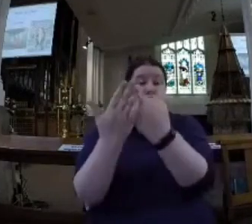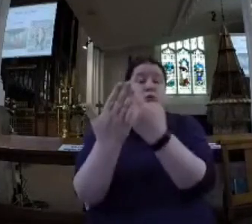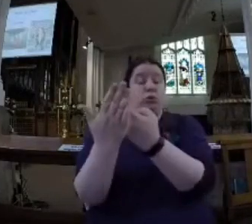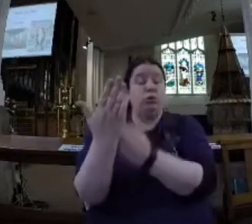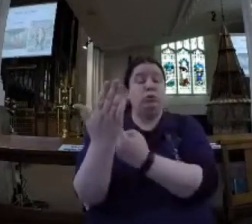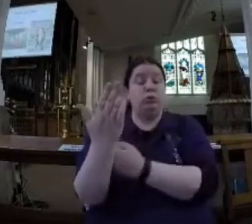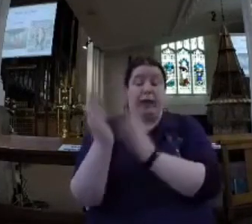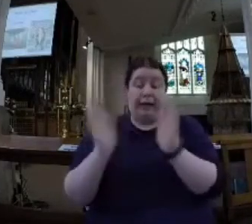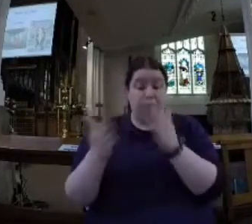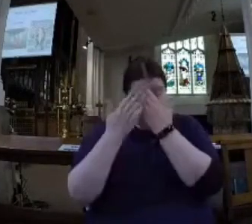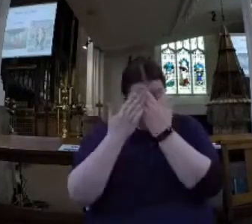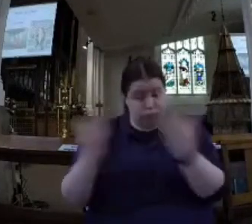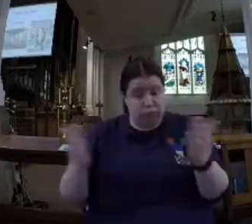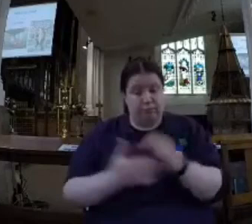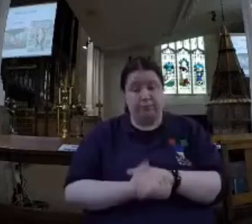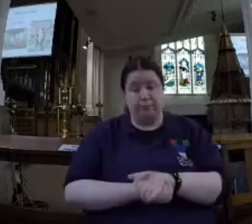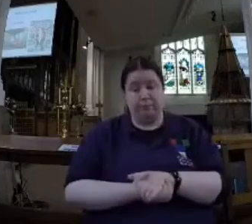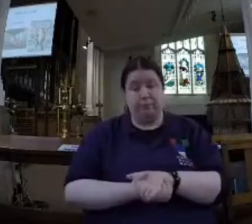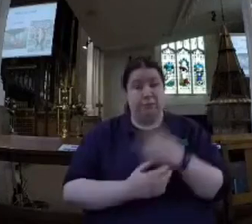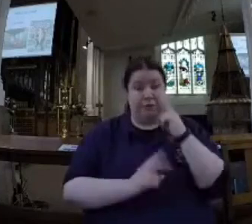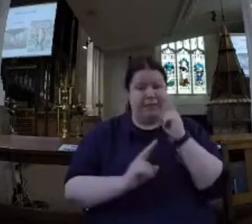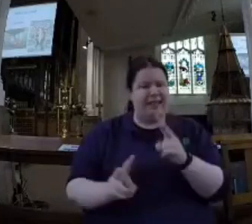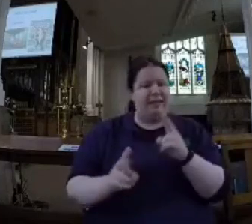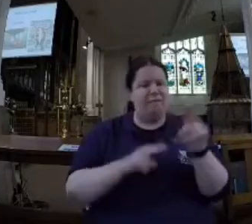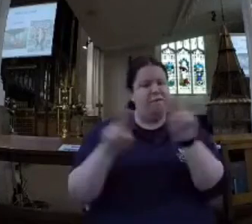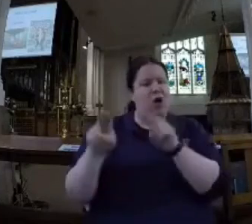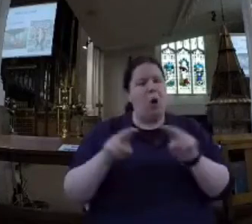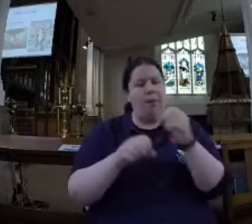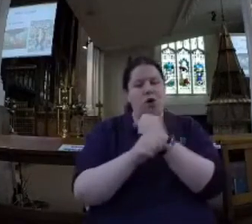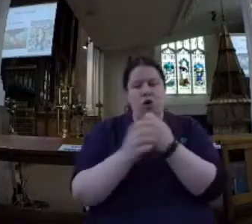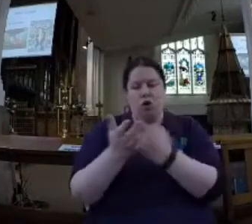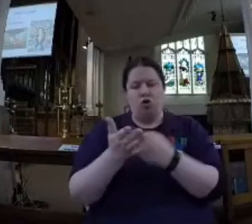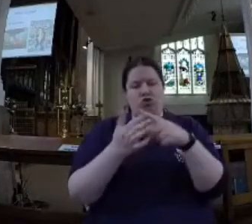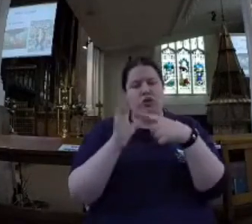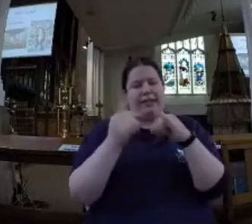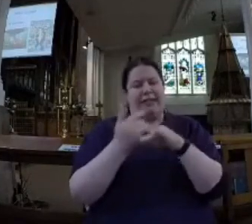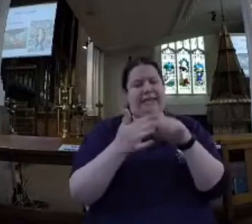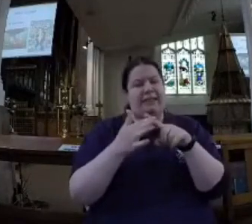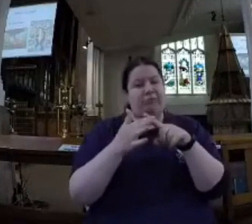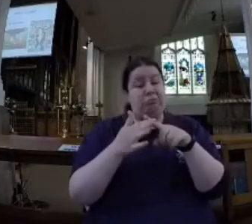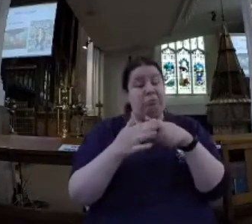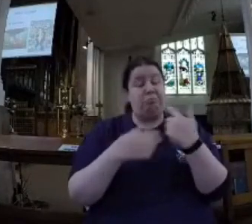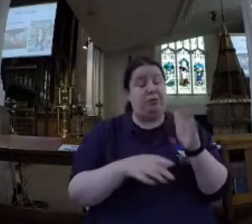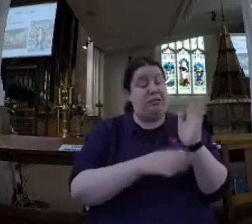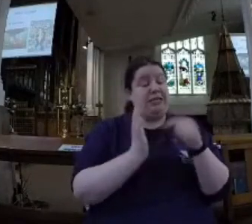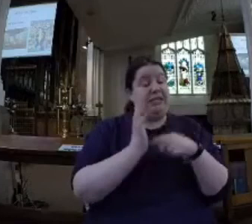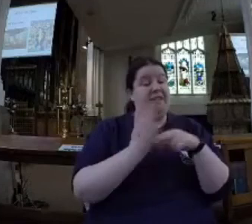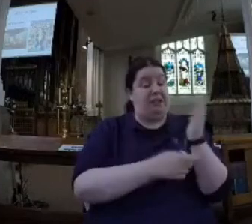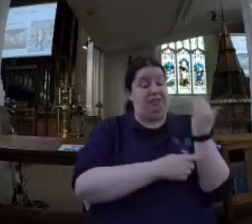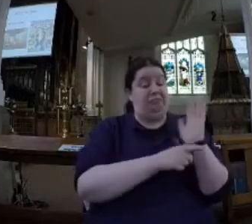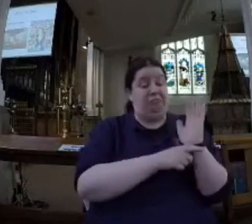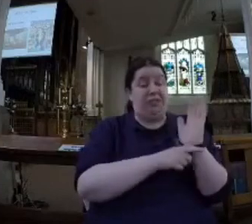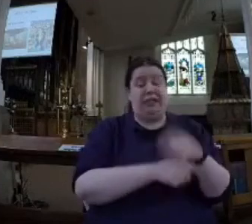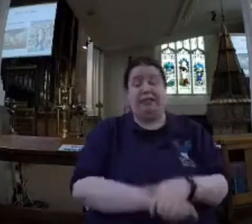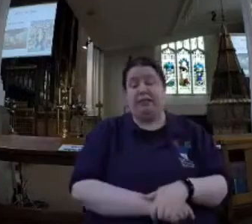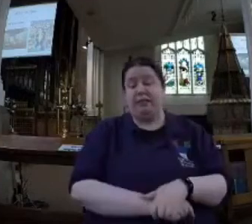rules. I don't know if any of you have ever seen the film Grease. In fact, it was actually on TV the other day. It was one of the